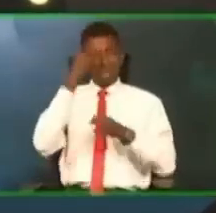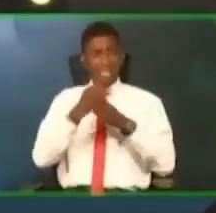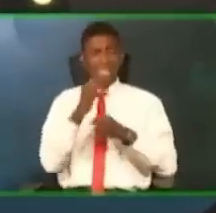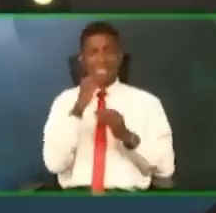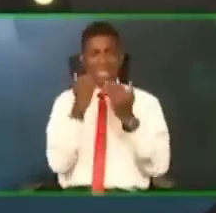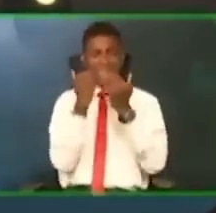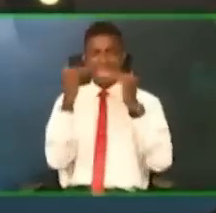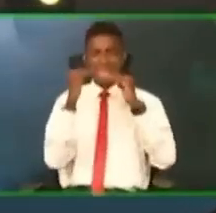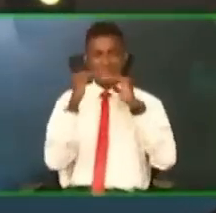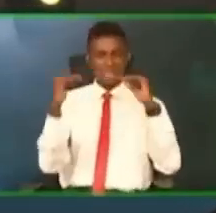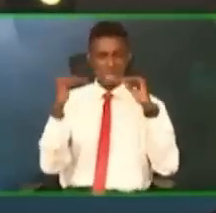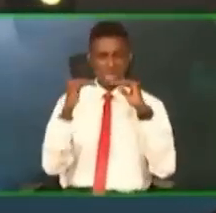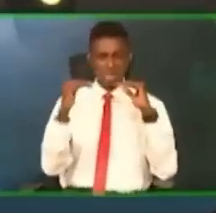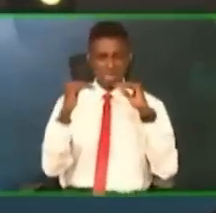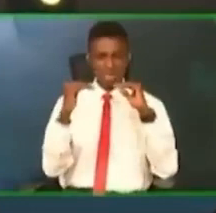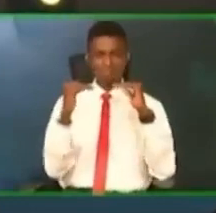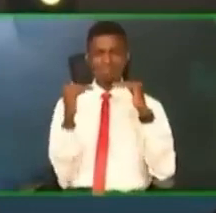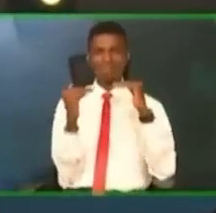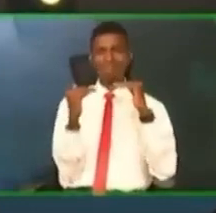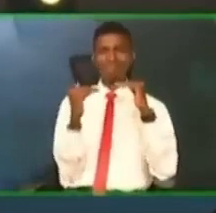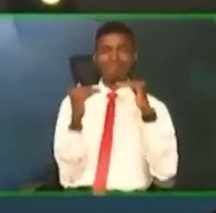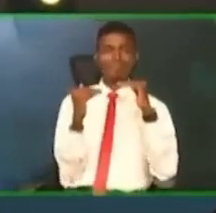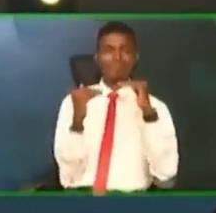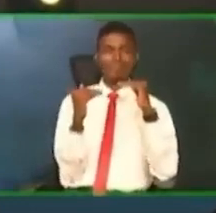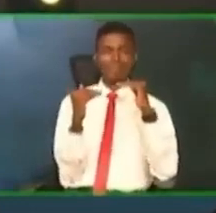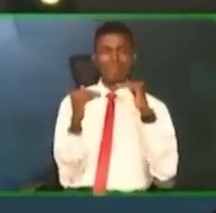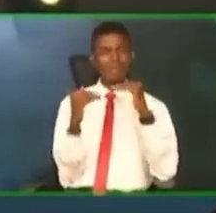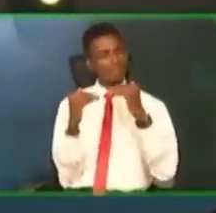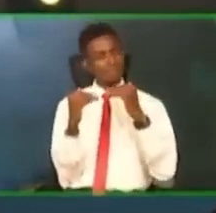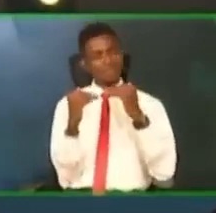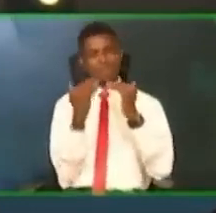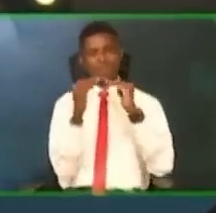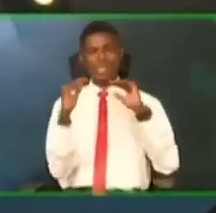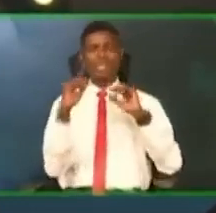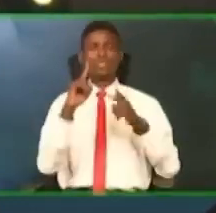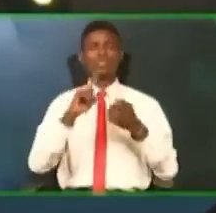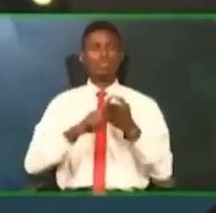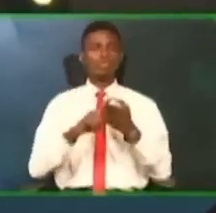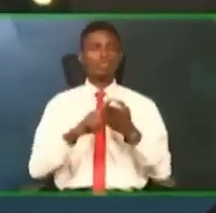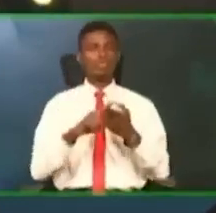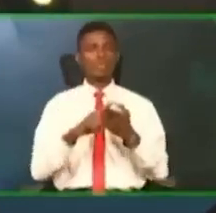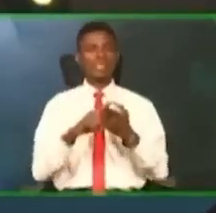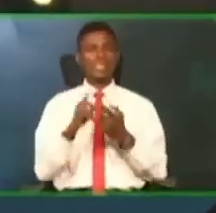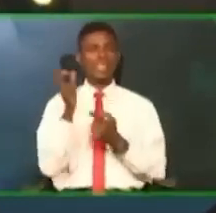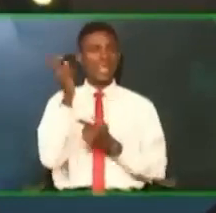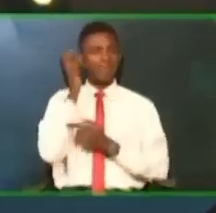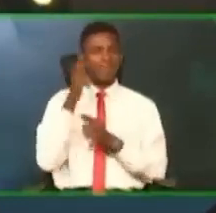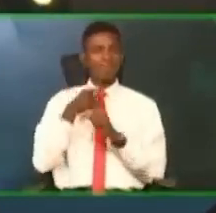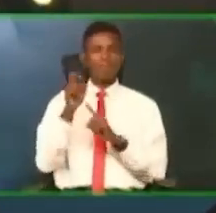mentorship has tilted you to understand the speakings of God only through certain ways.